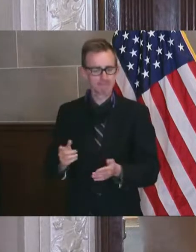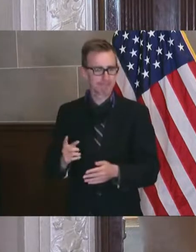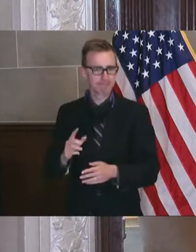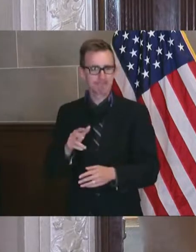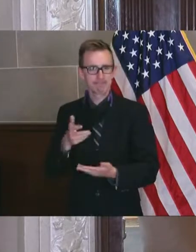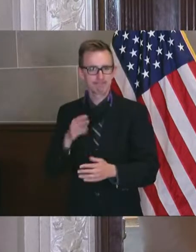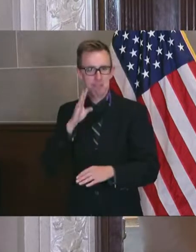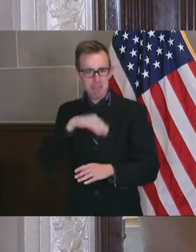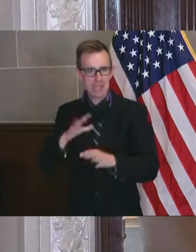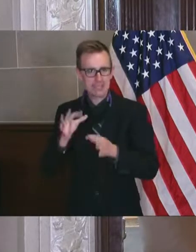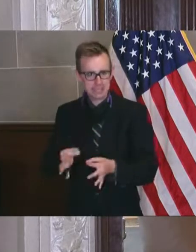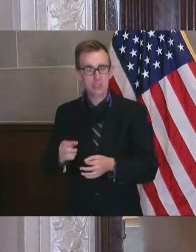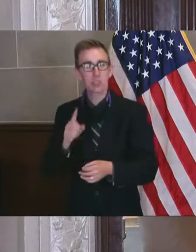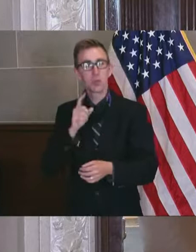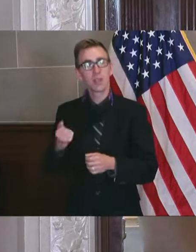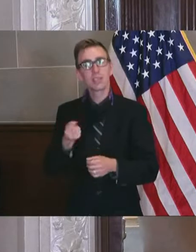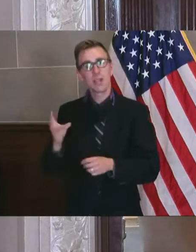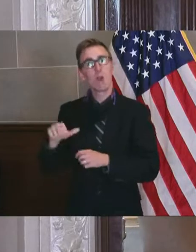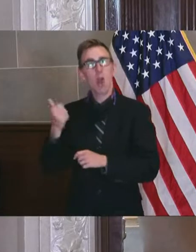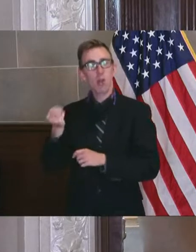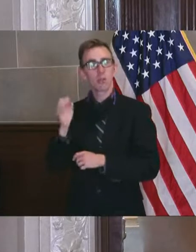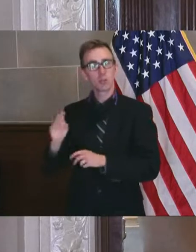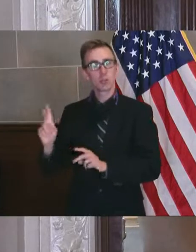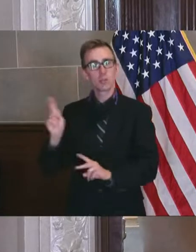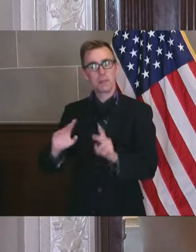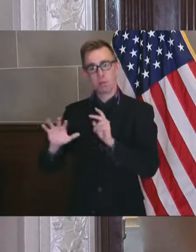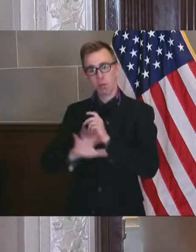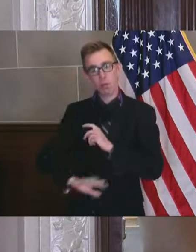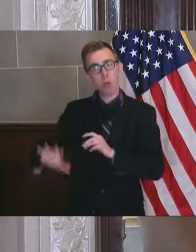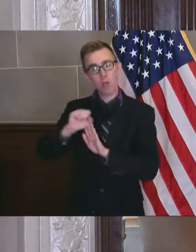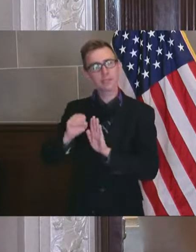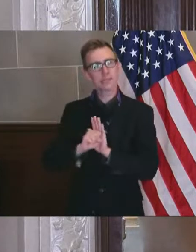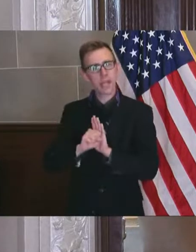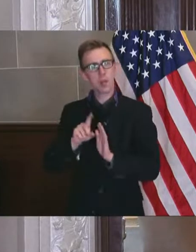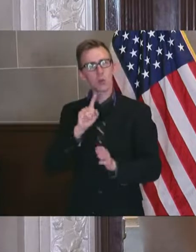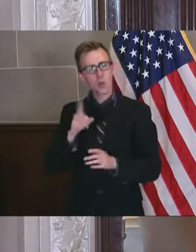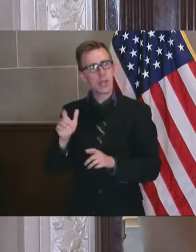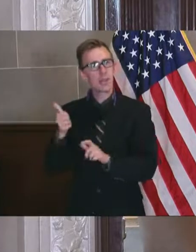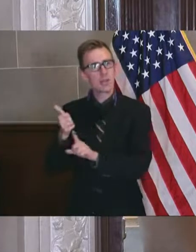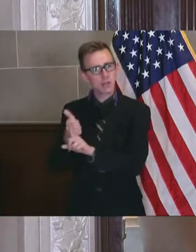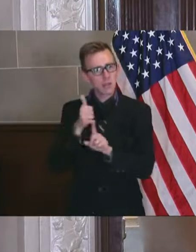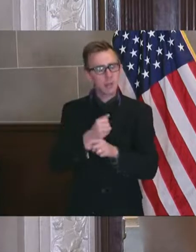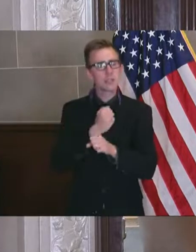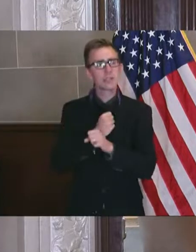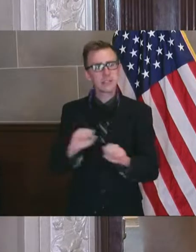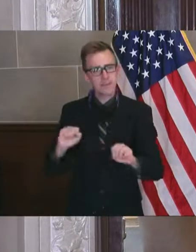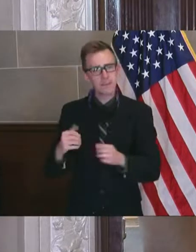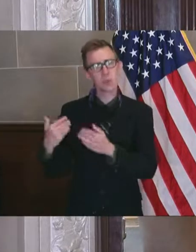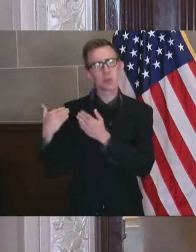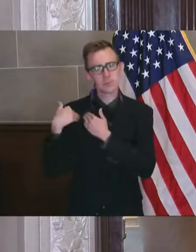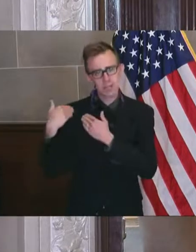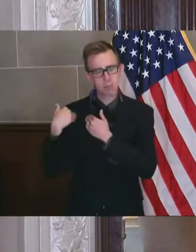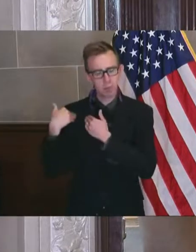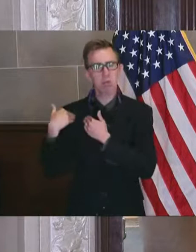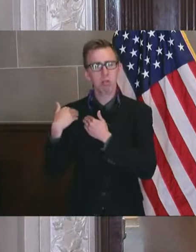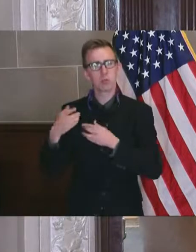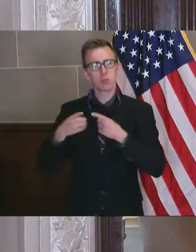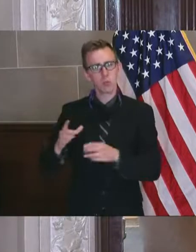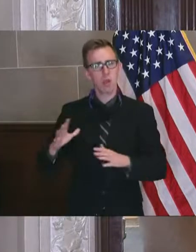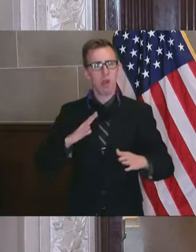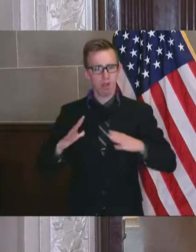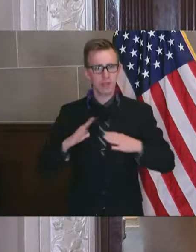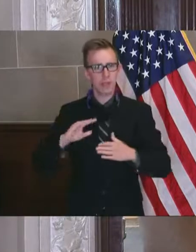lake, there were many other Missourians across the state who did make safe and responsible choices over the